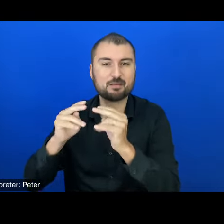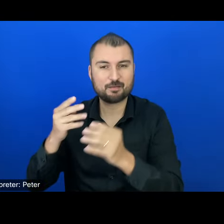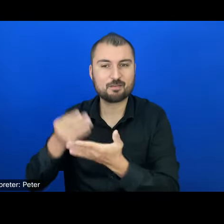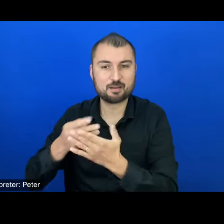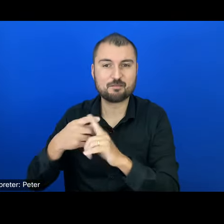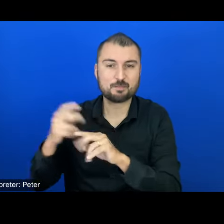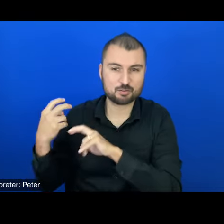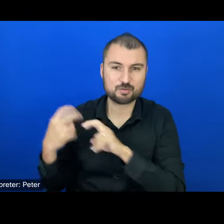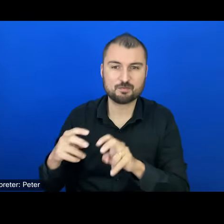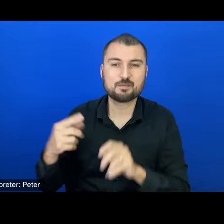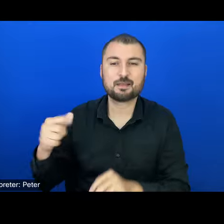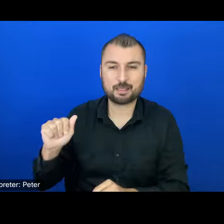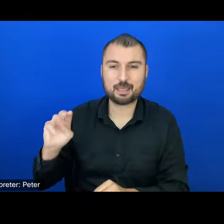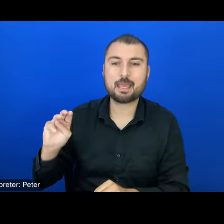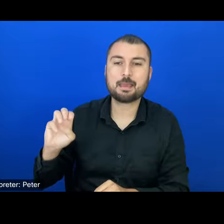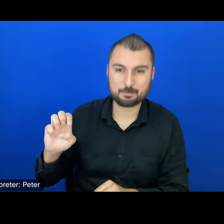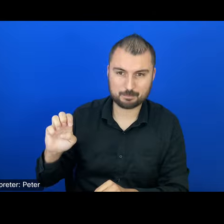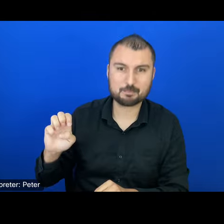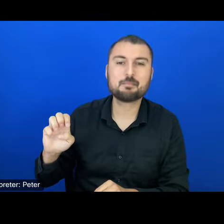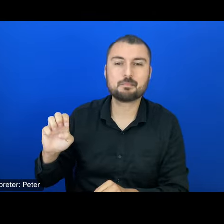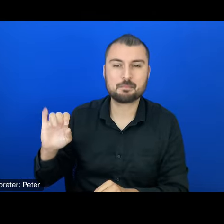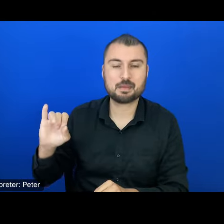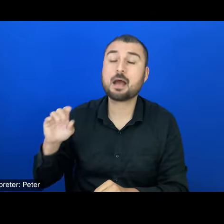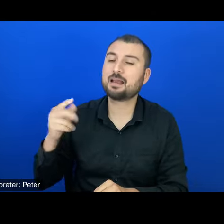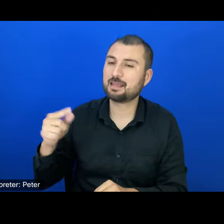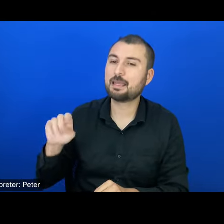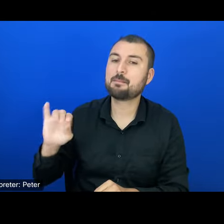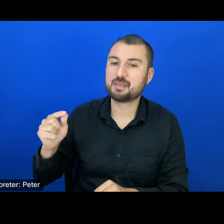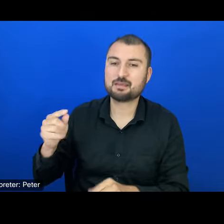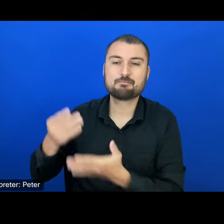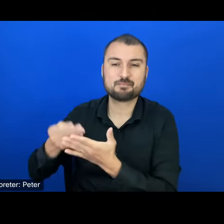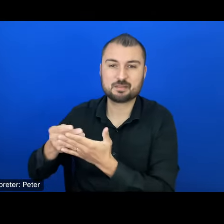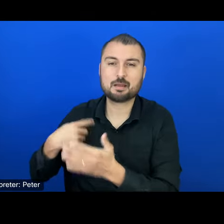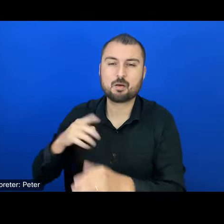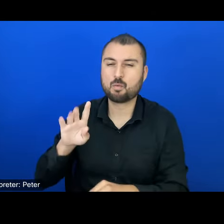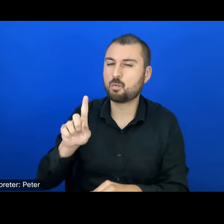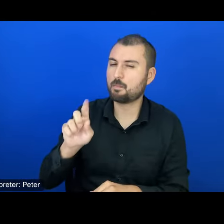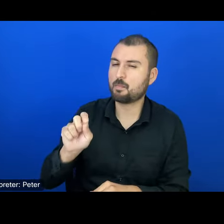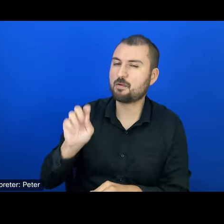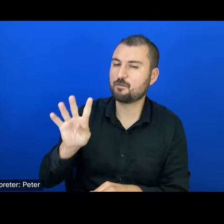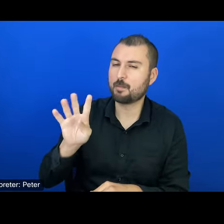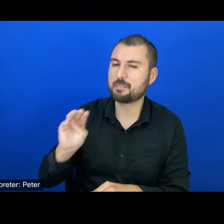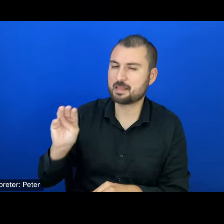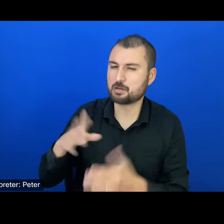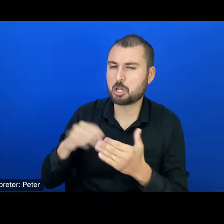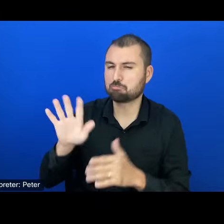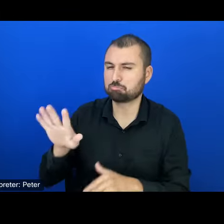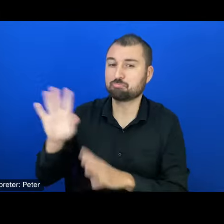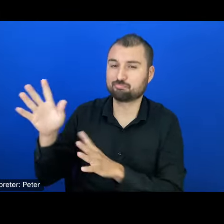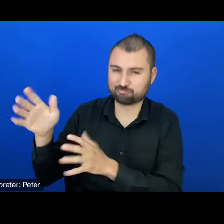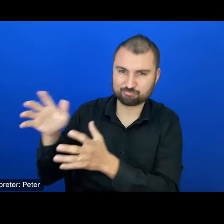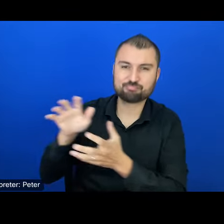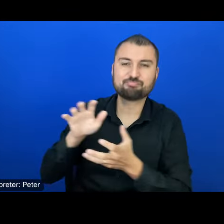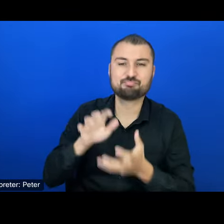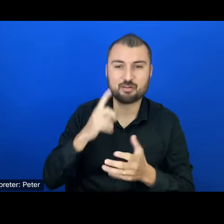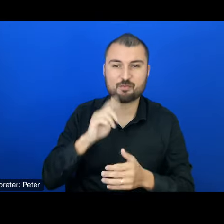the Gaming Revenue Fund. Roughly about $4.1 million is what we receive from that for our rehab and repair